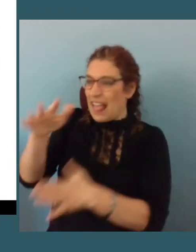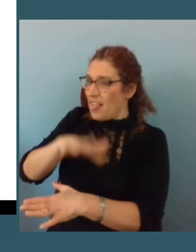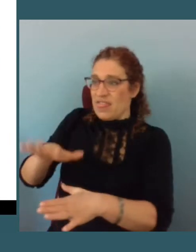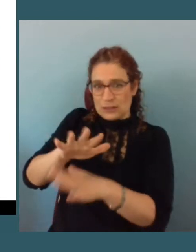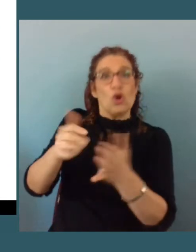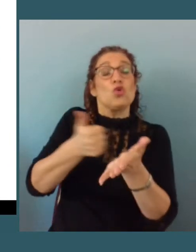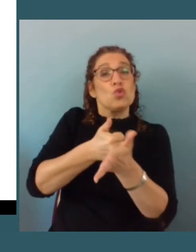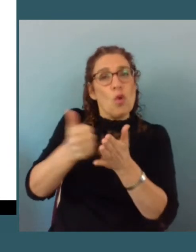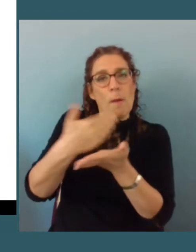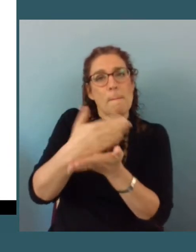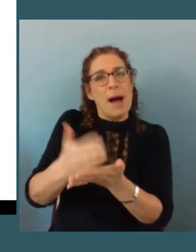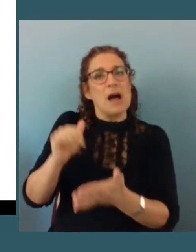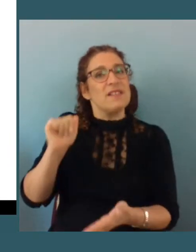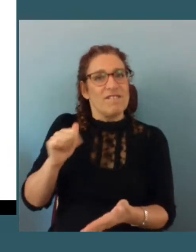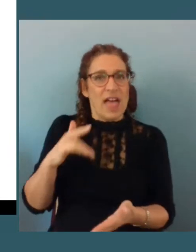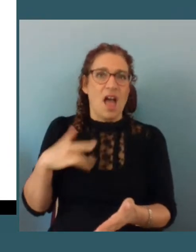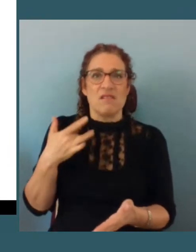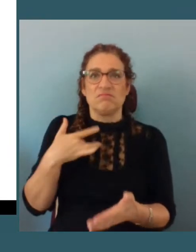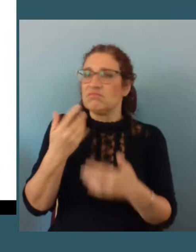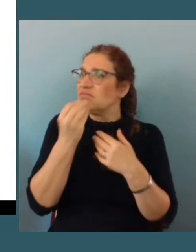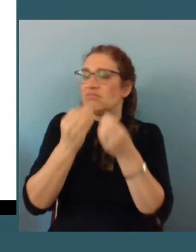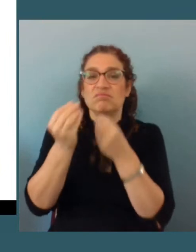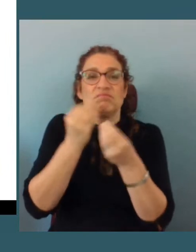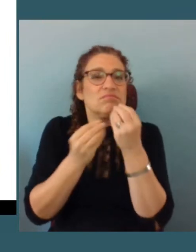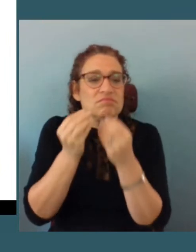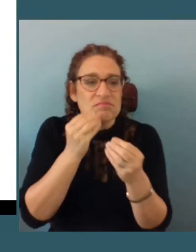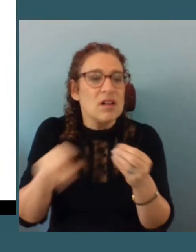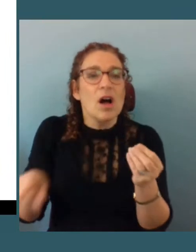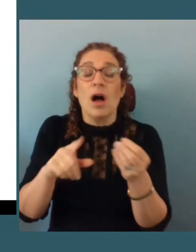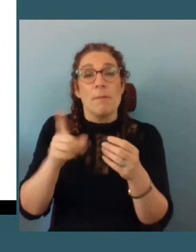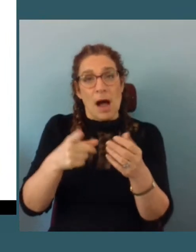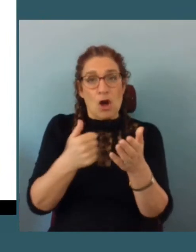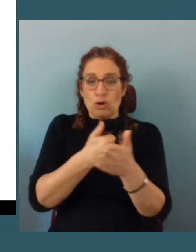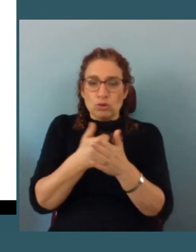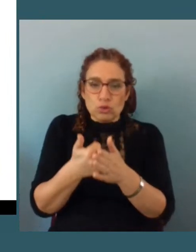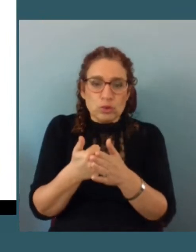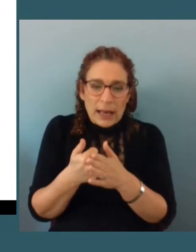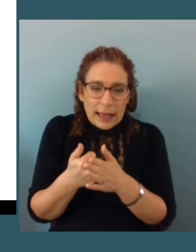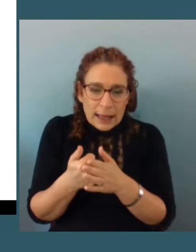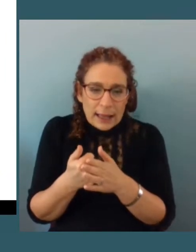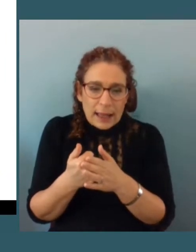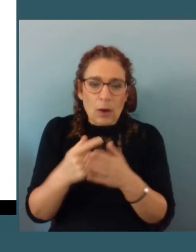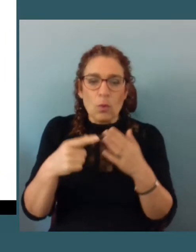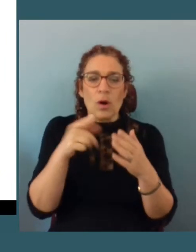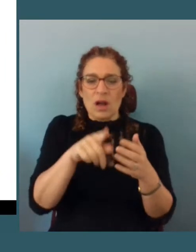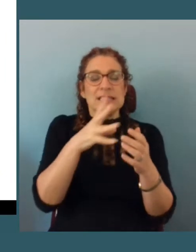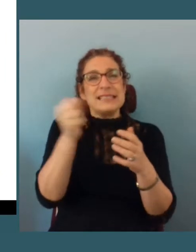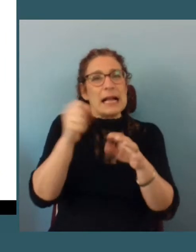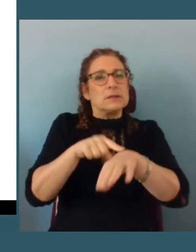settle on exclusion diet, so potentially takes 2 to 14 days, but often will go for a longer exclusion diet.